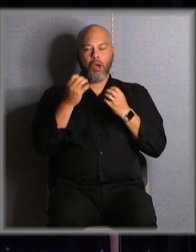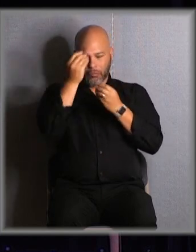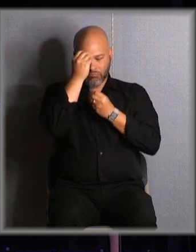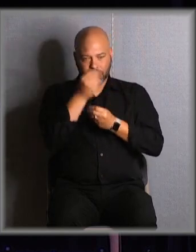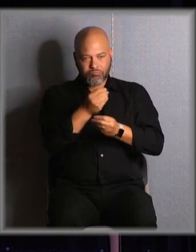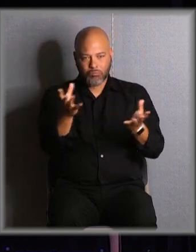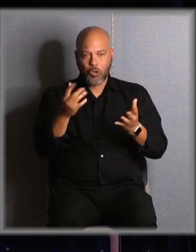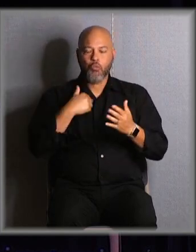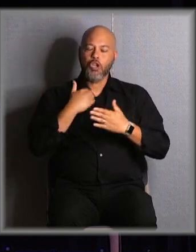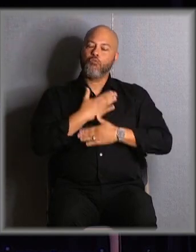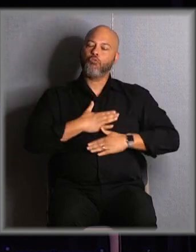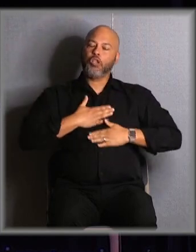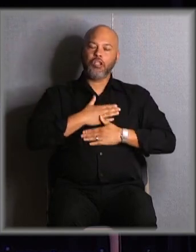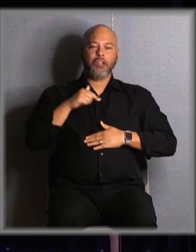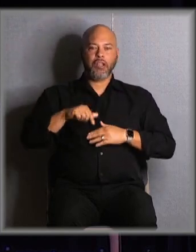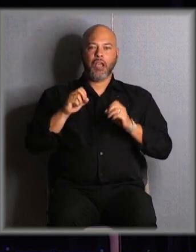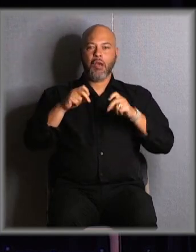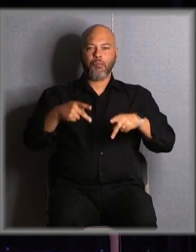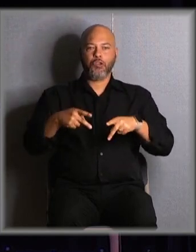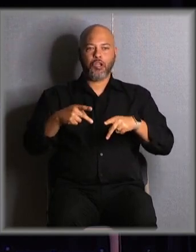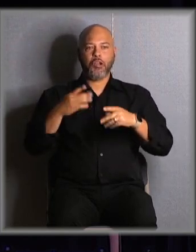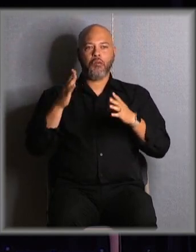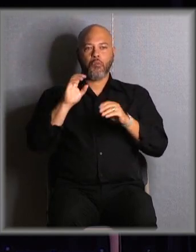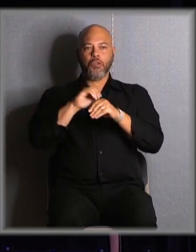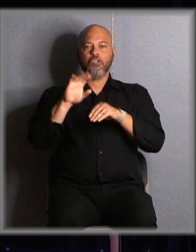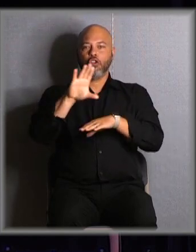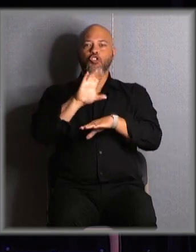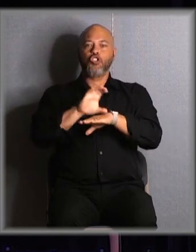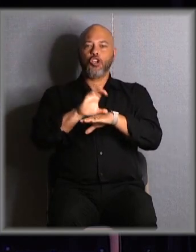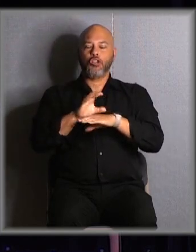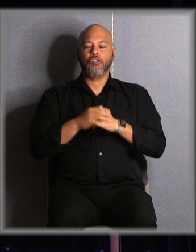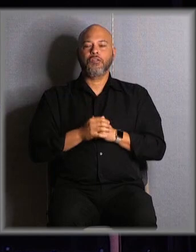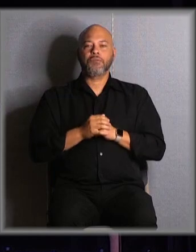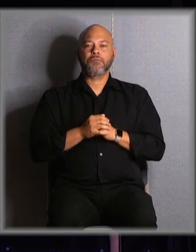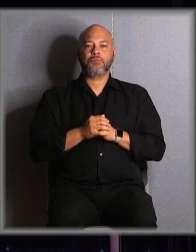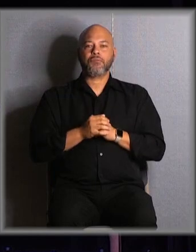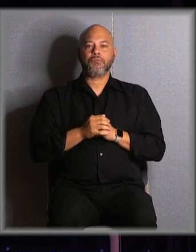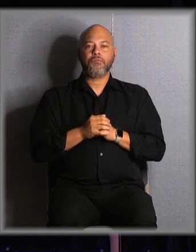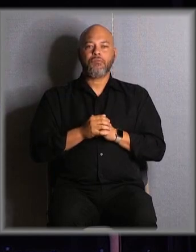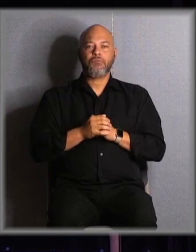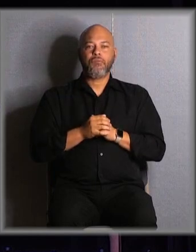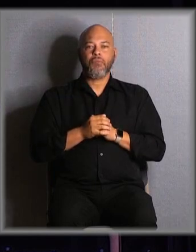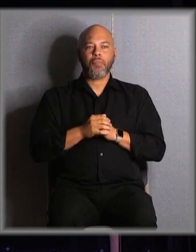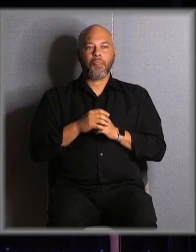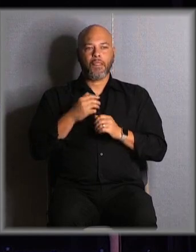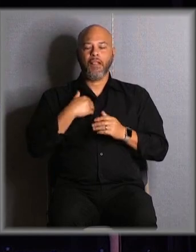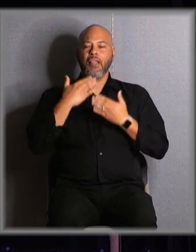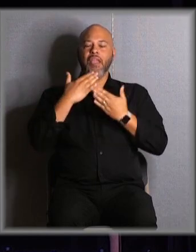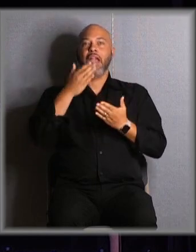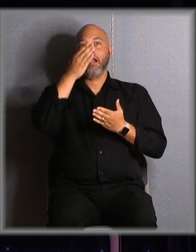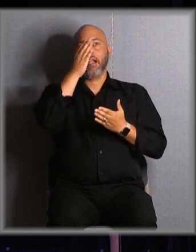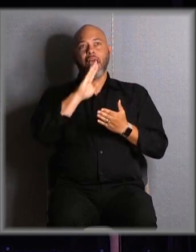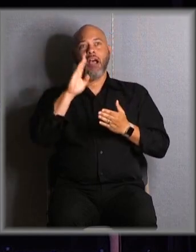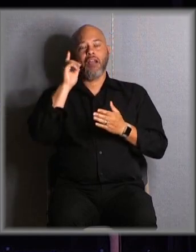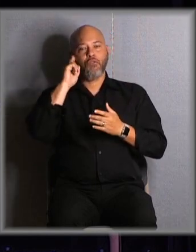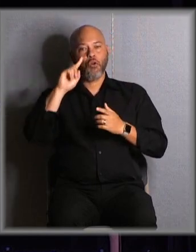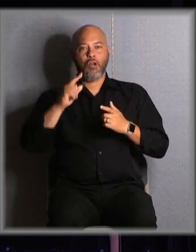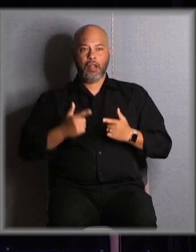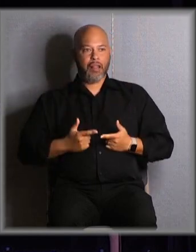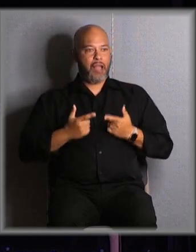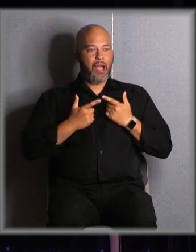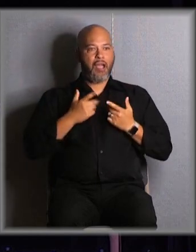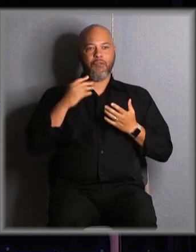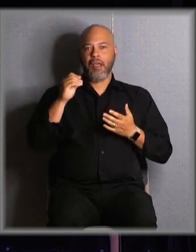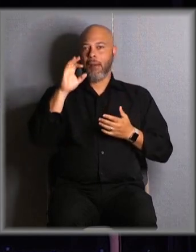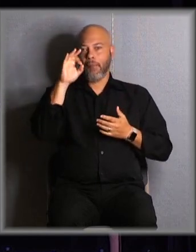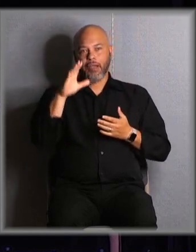we appreciate this opportunity to be with the Hilldale. And I have to ask you to give God praise. I ask you to thank God for wife and for